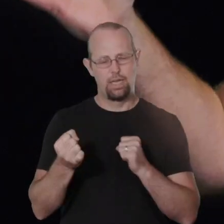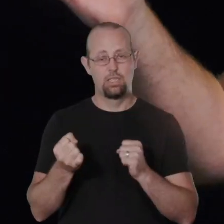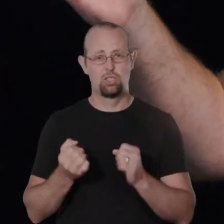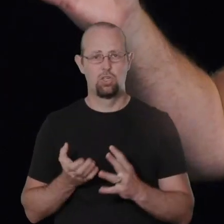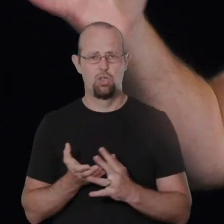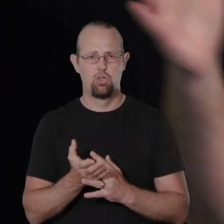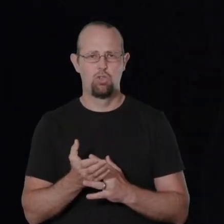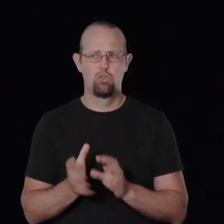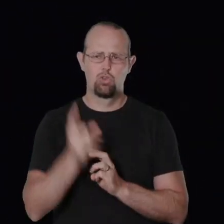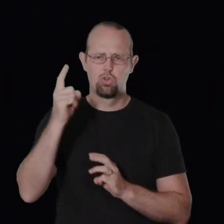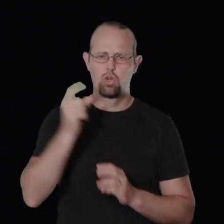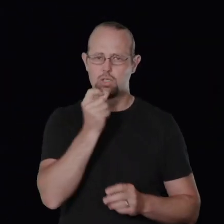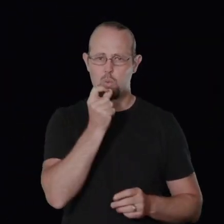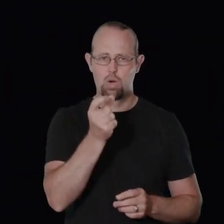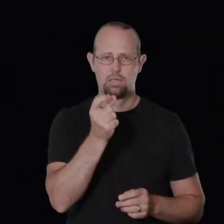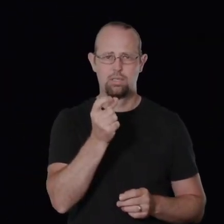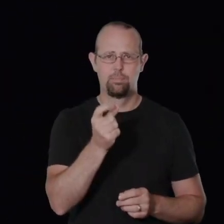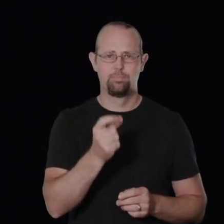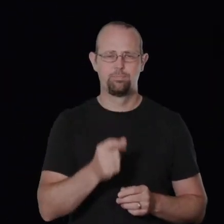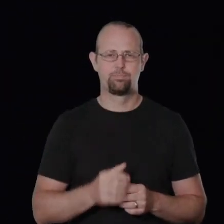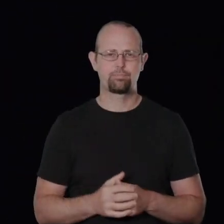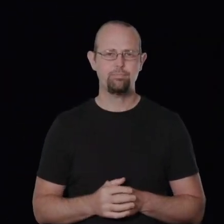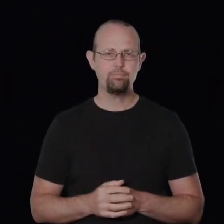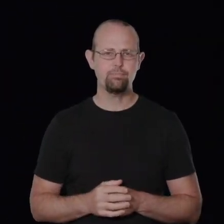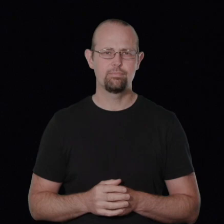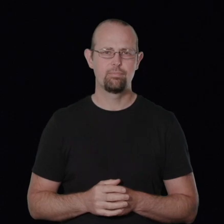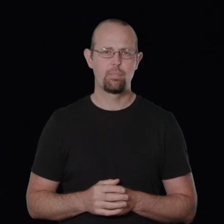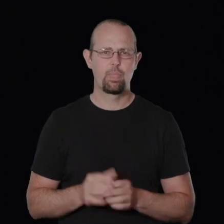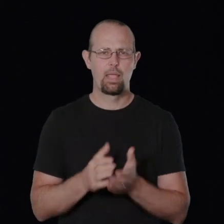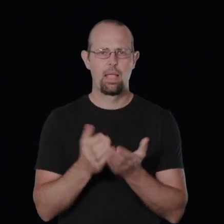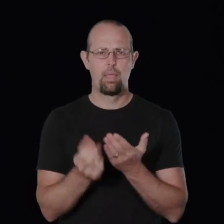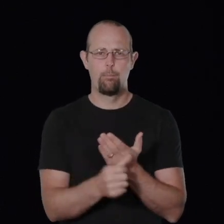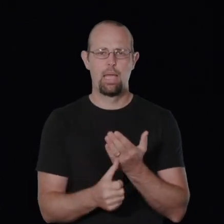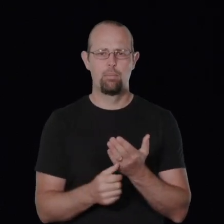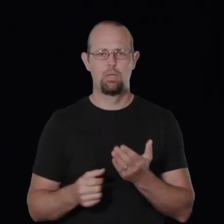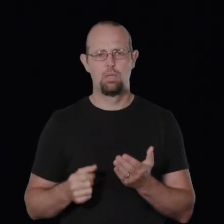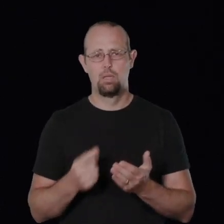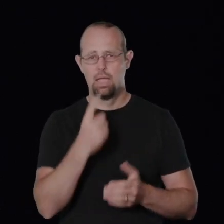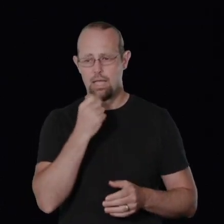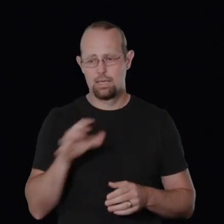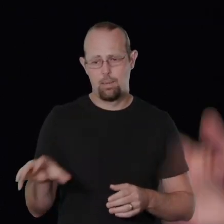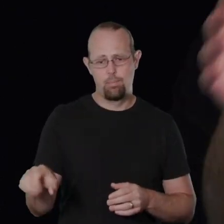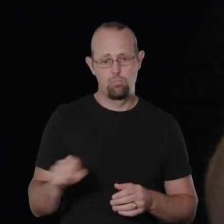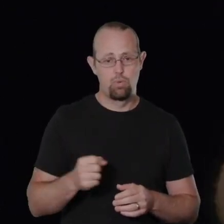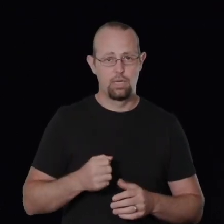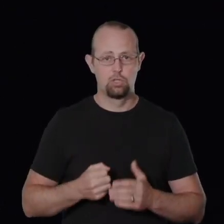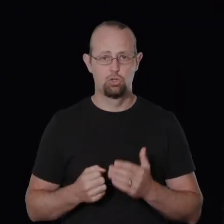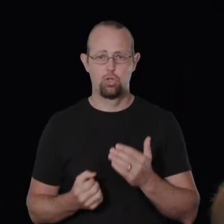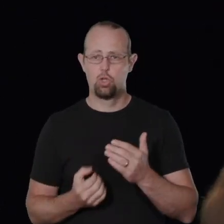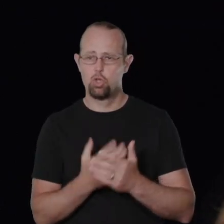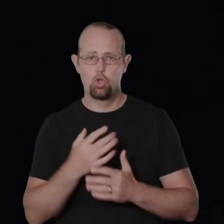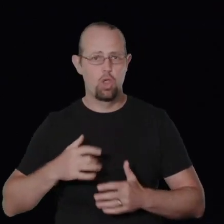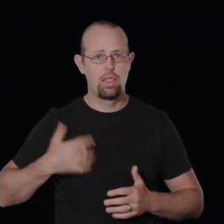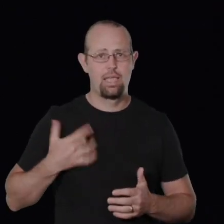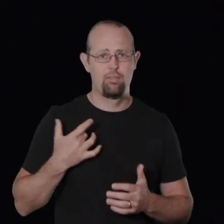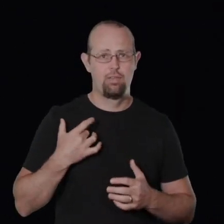any life, just like it changed mine. The Bible can bring new life to tired hearts, establish peace